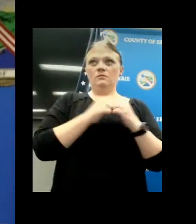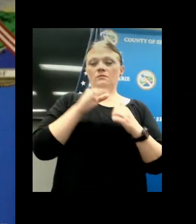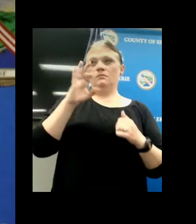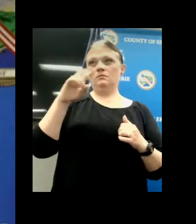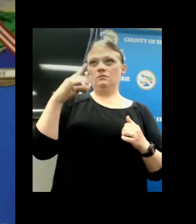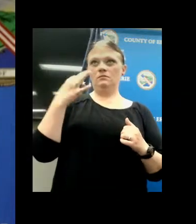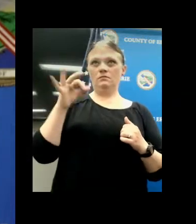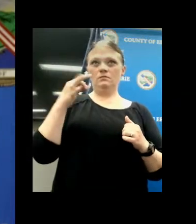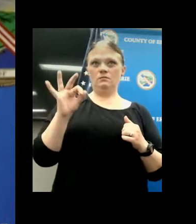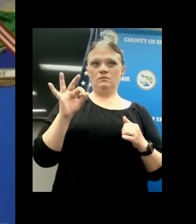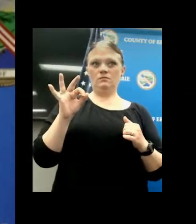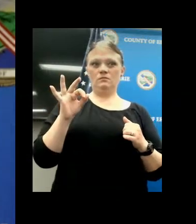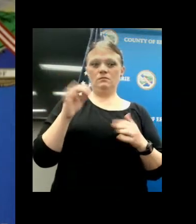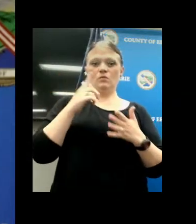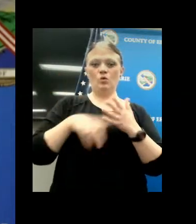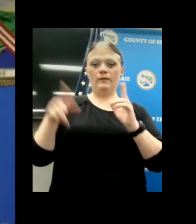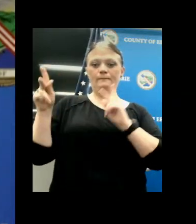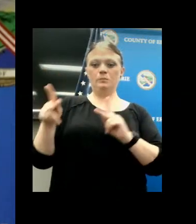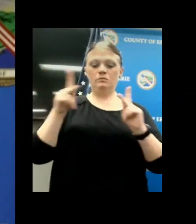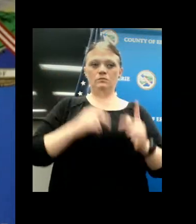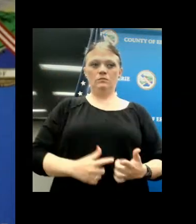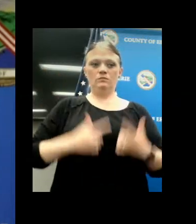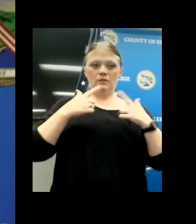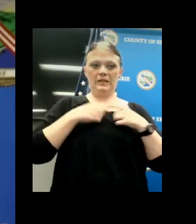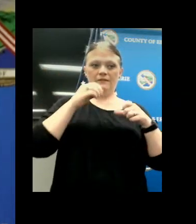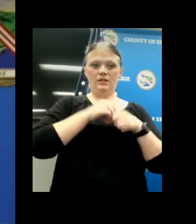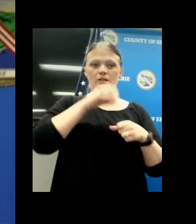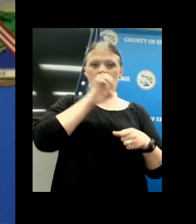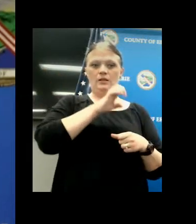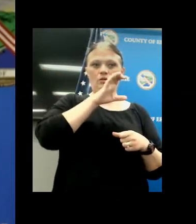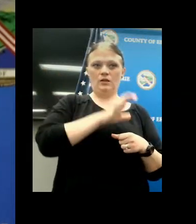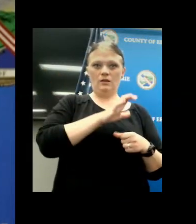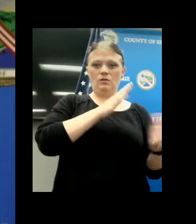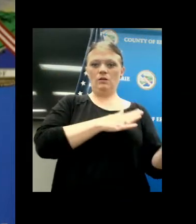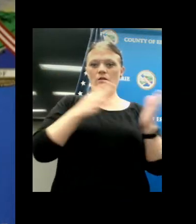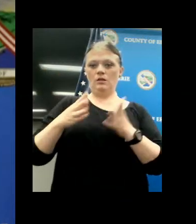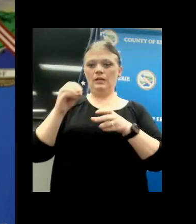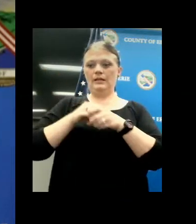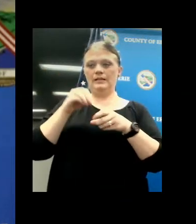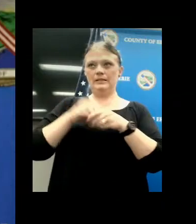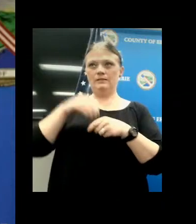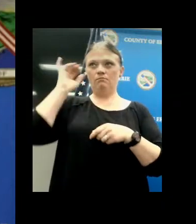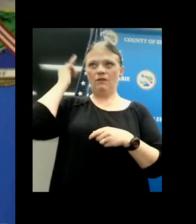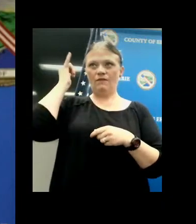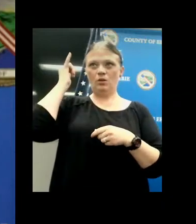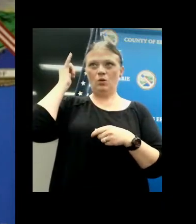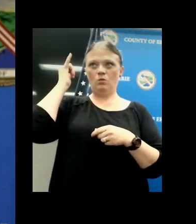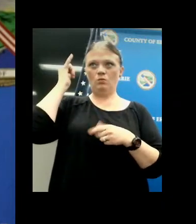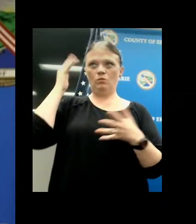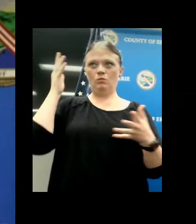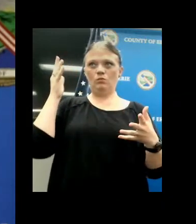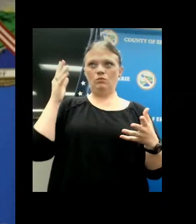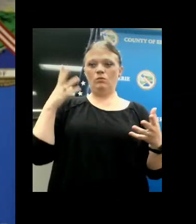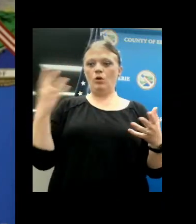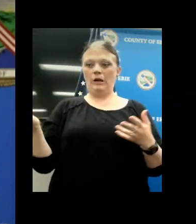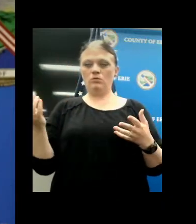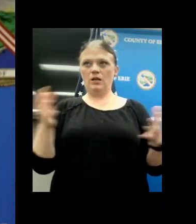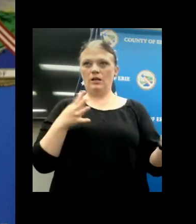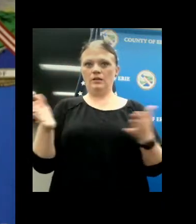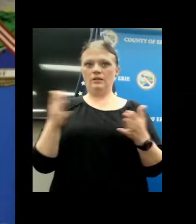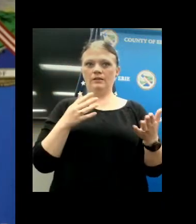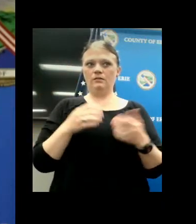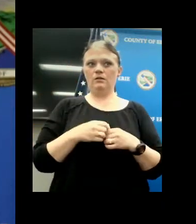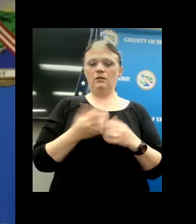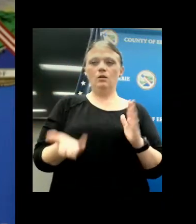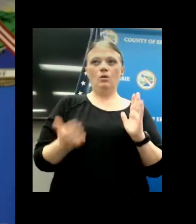with COVID-19, what proportion lived in the Erie County, what proportion lived inside the city of Buffalo, and what proportion lived outside the city of